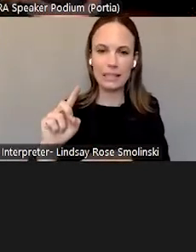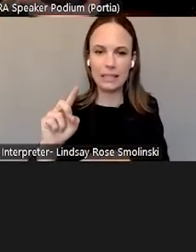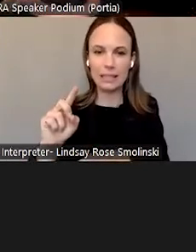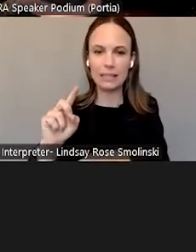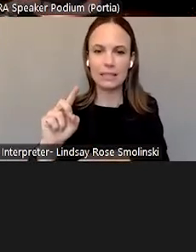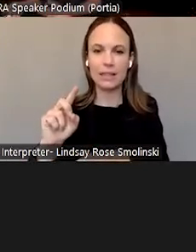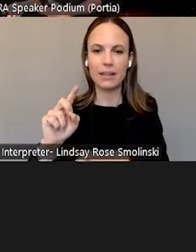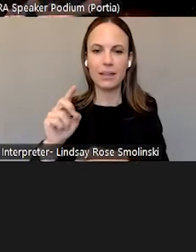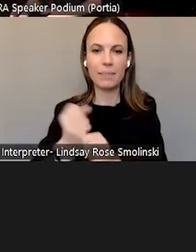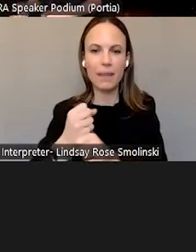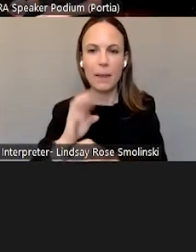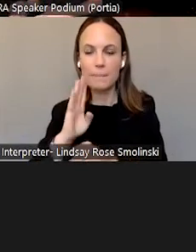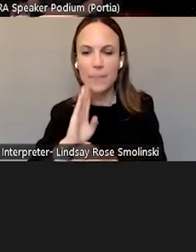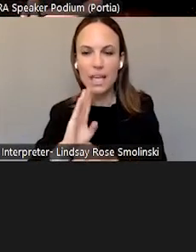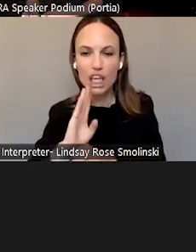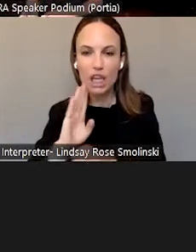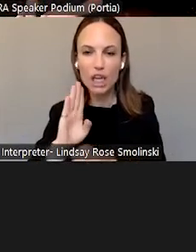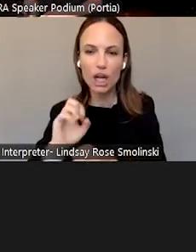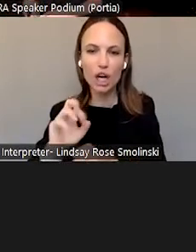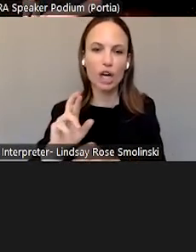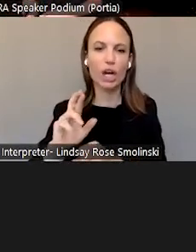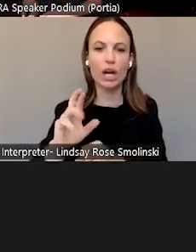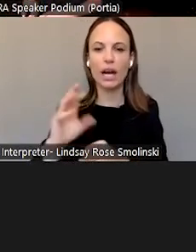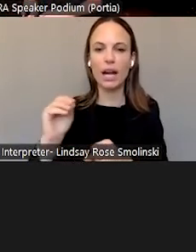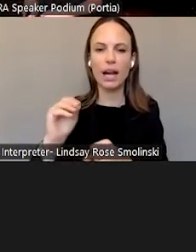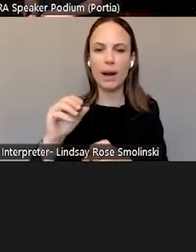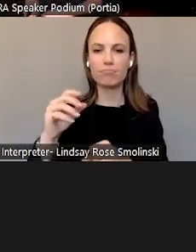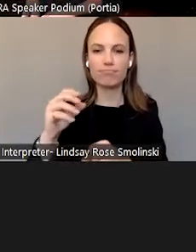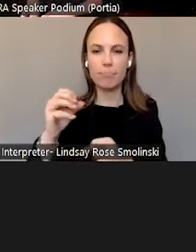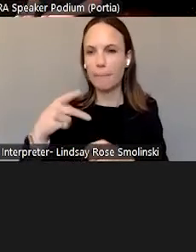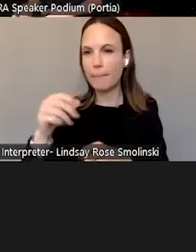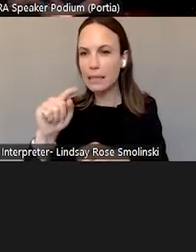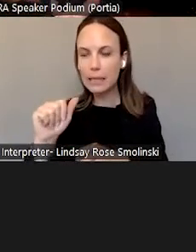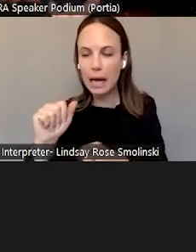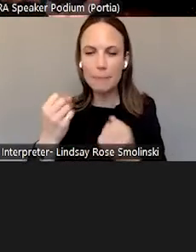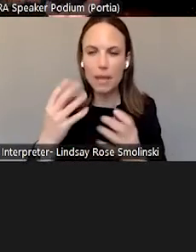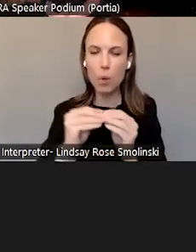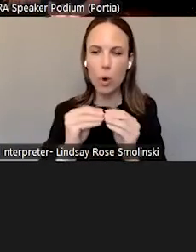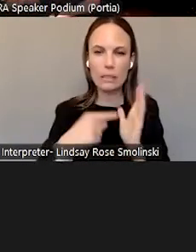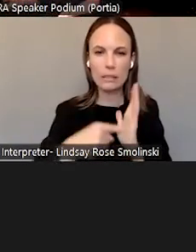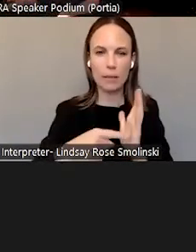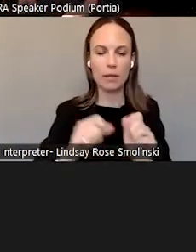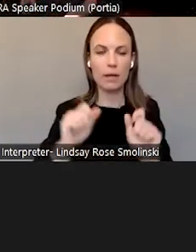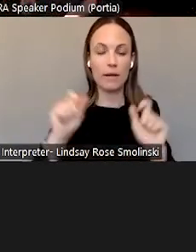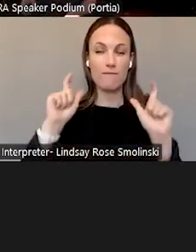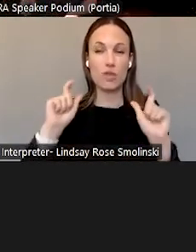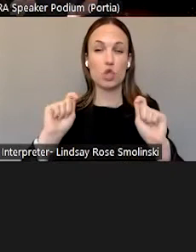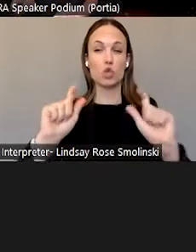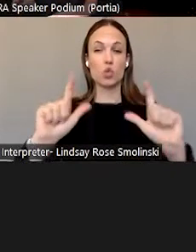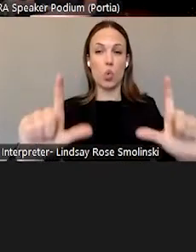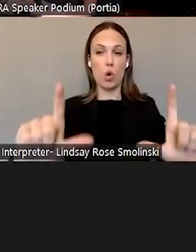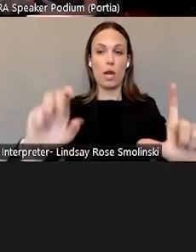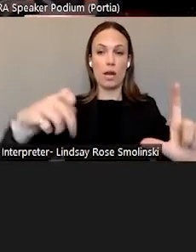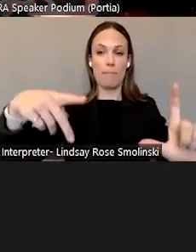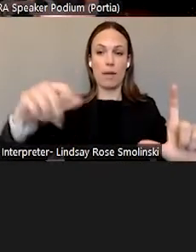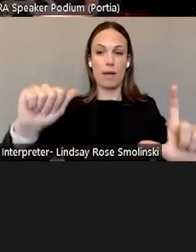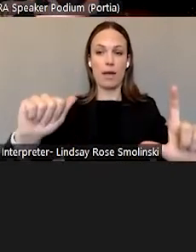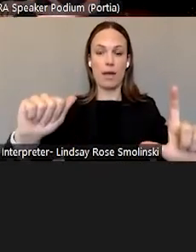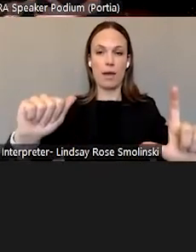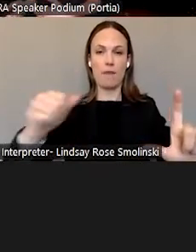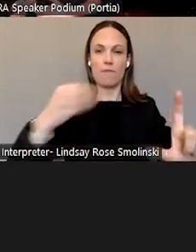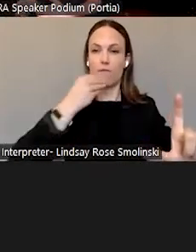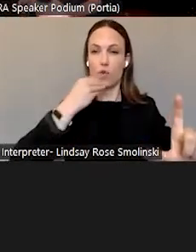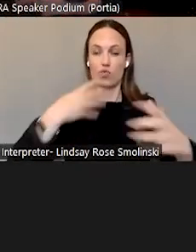that's being turned into pasta, and many more examples. So if we zoom out a little bit and look at the EPA food recovery